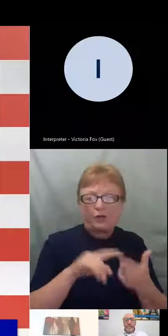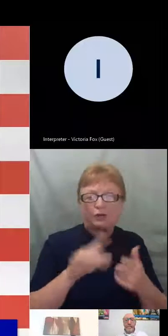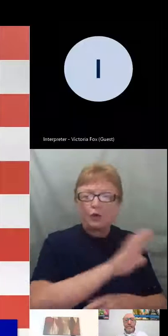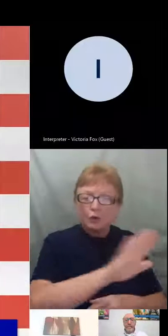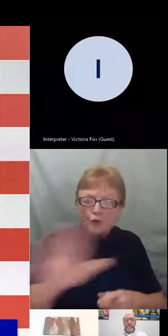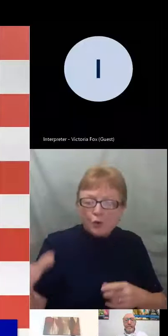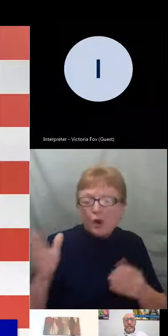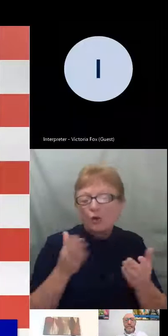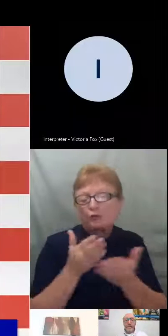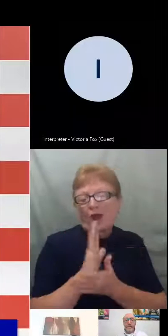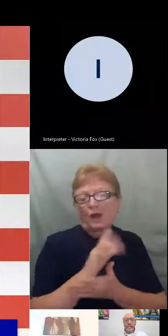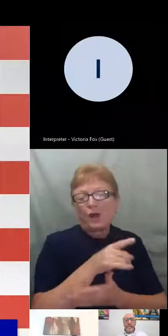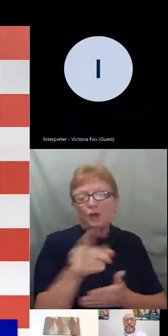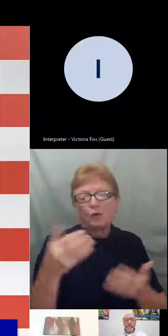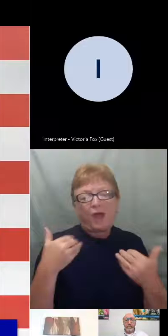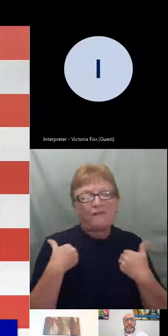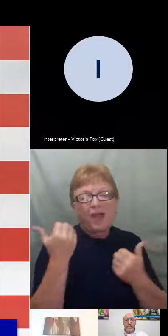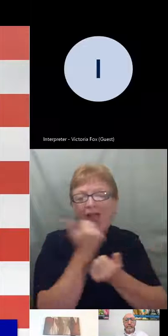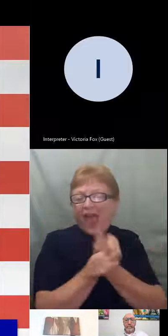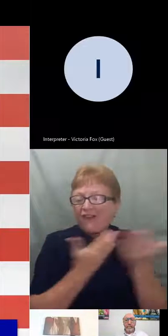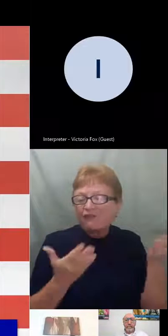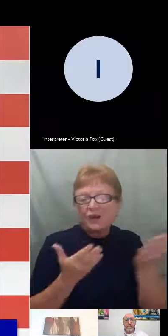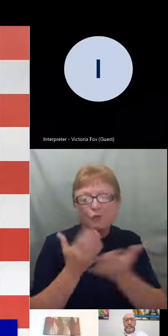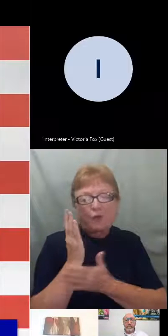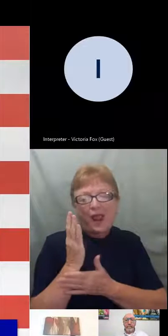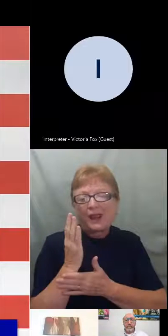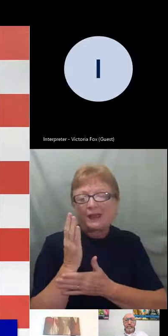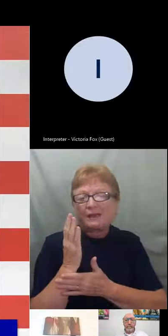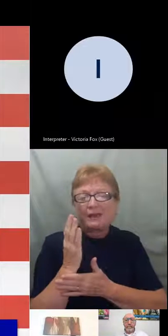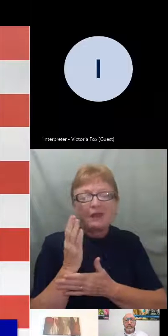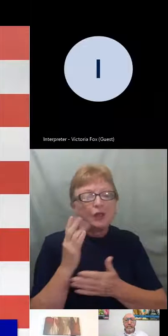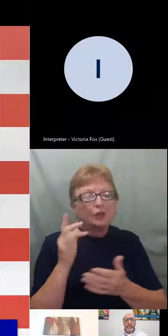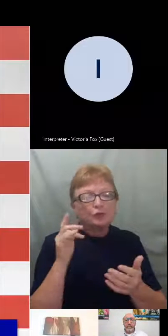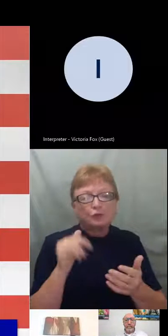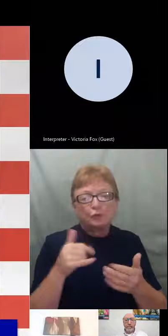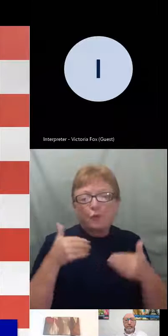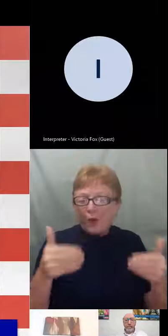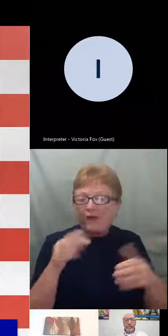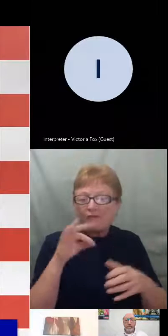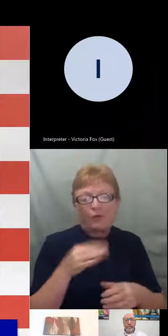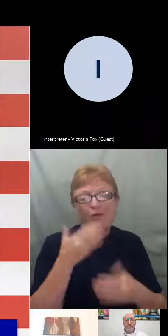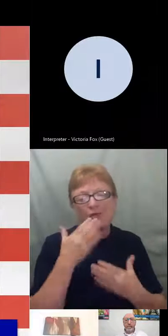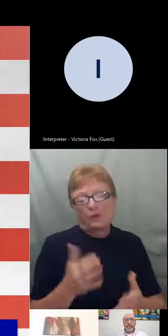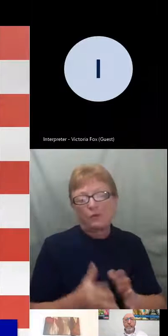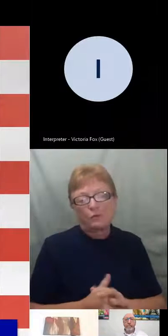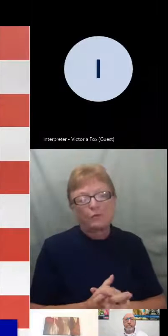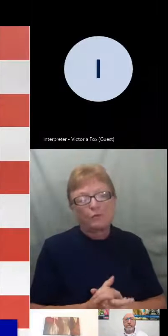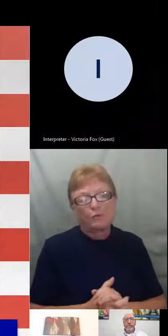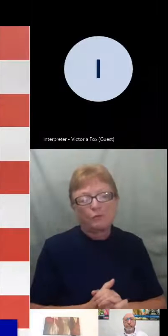You have every right in the world to vote. Thank you.